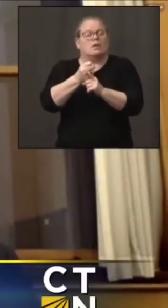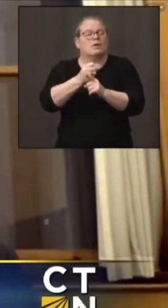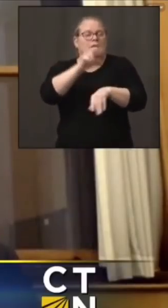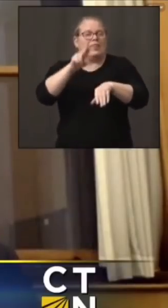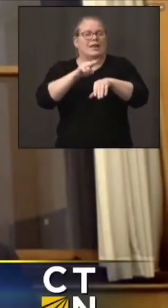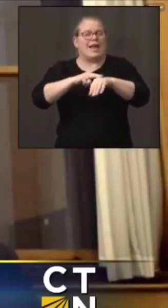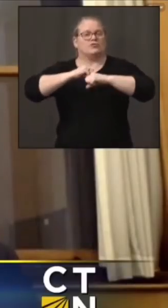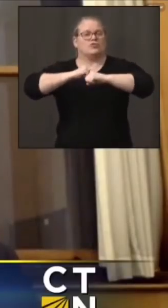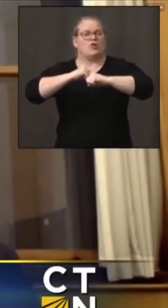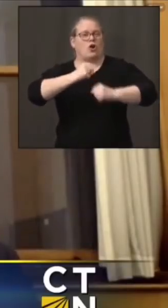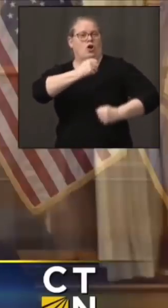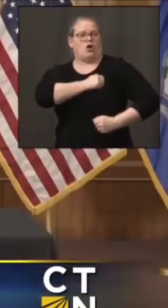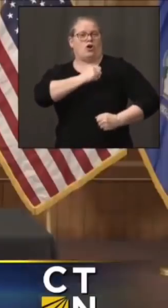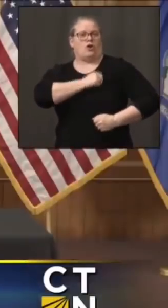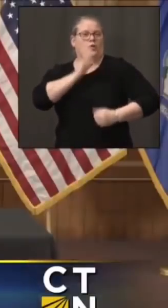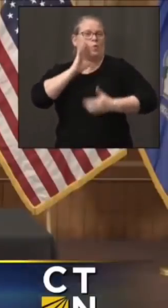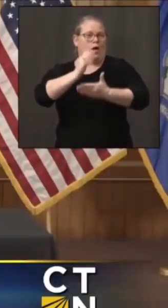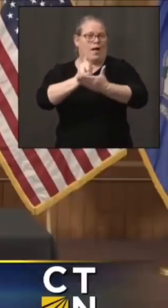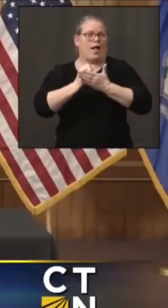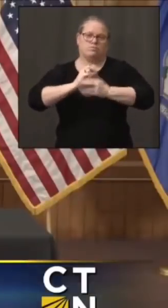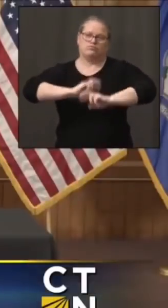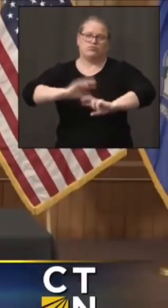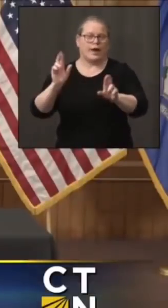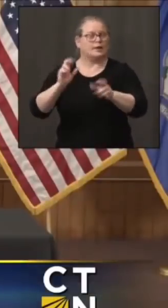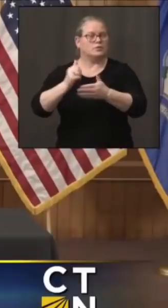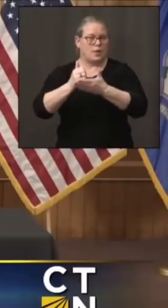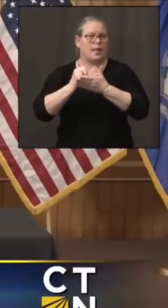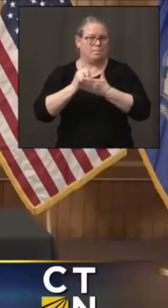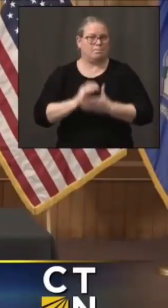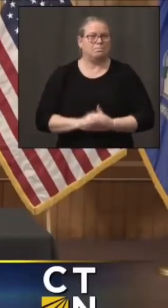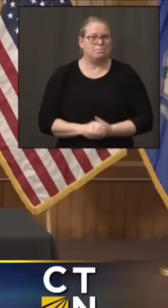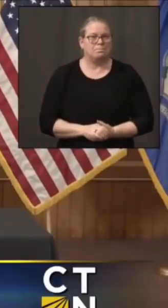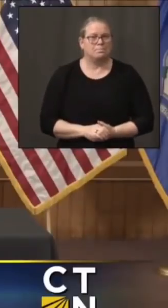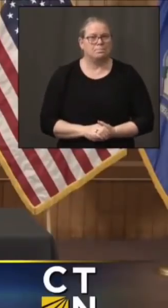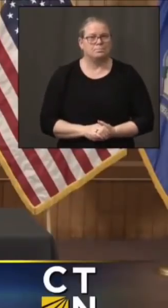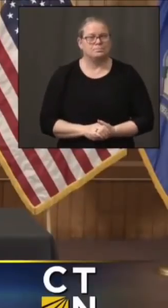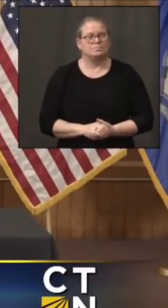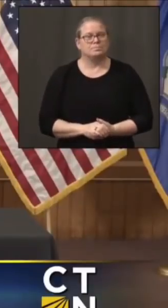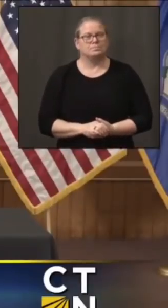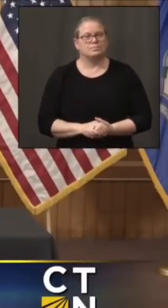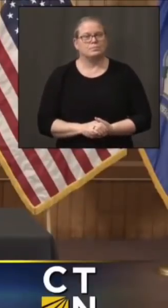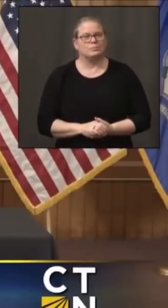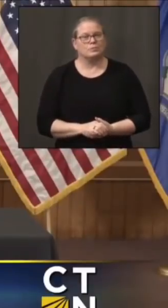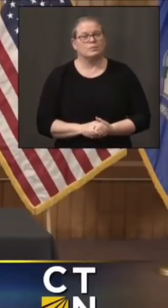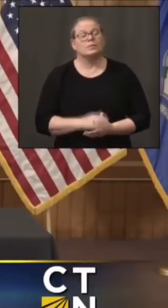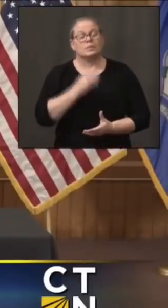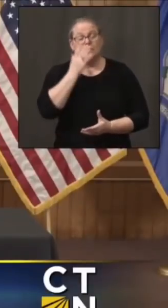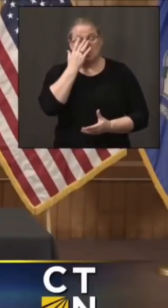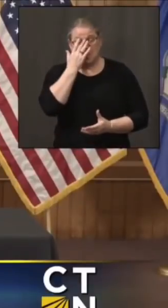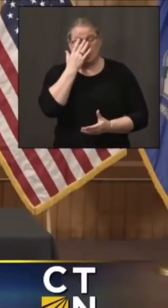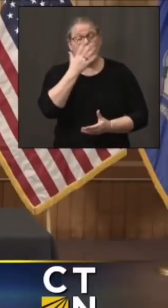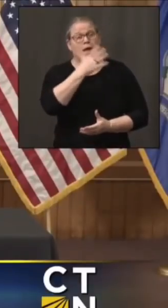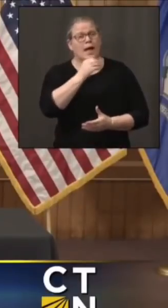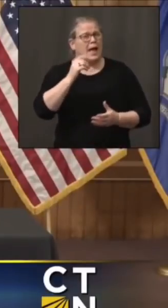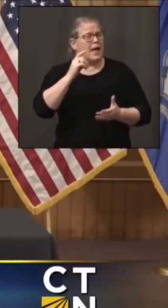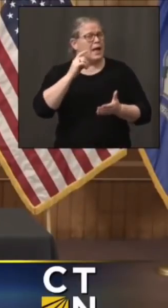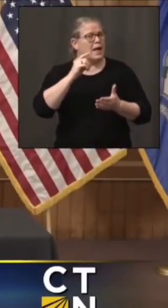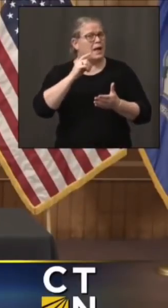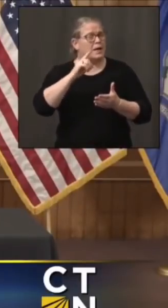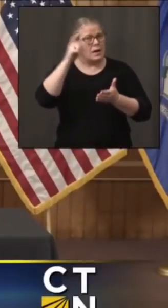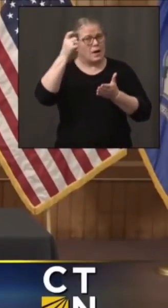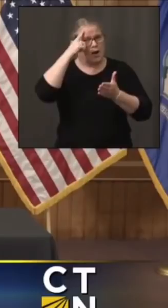needed. Thank you. And just one other thing. Last week, Governor Cuomo announced that he was imposing fines of $1